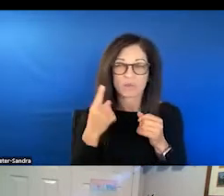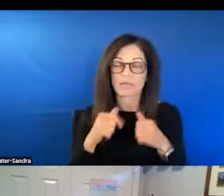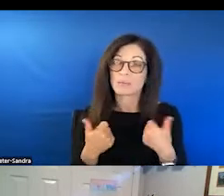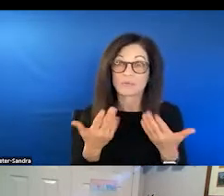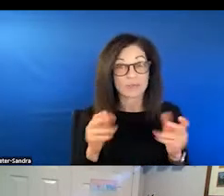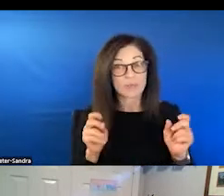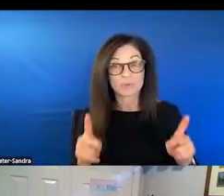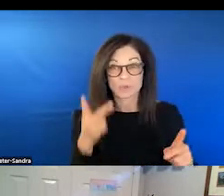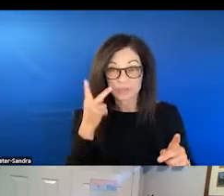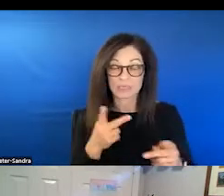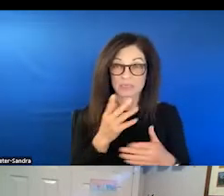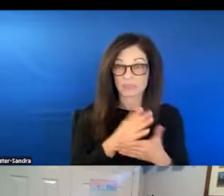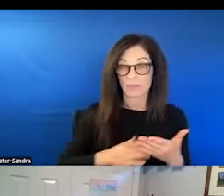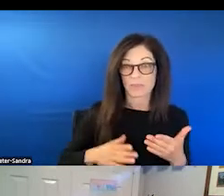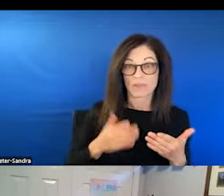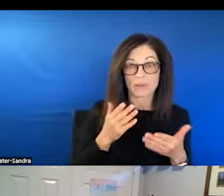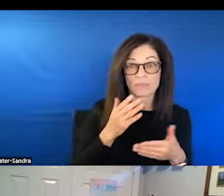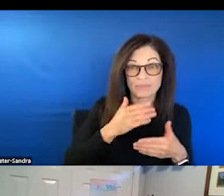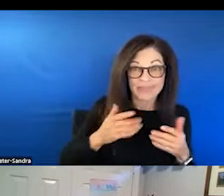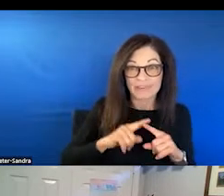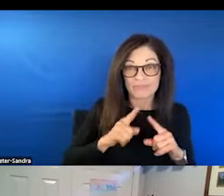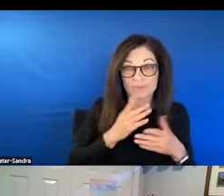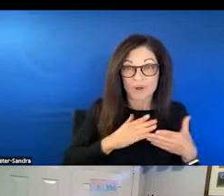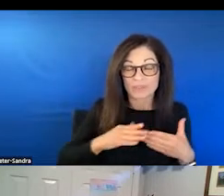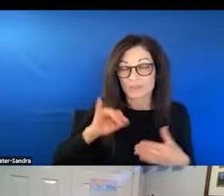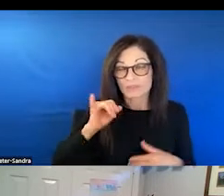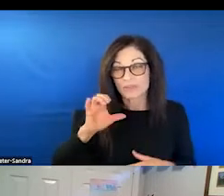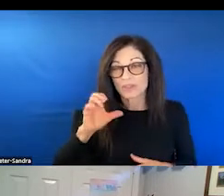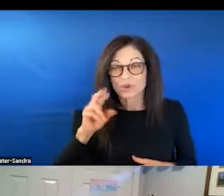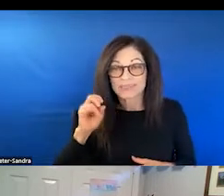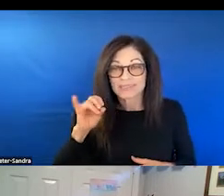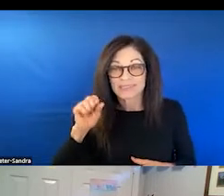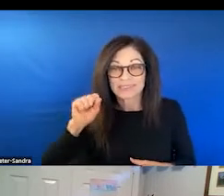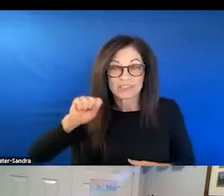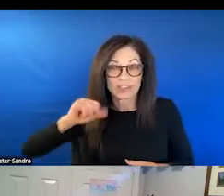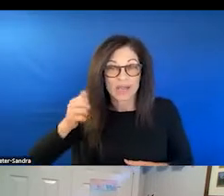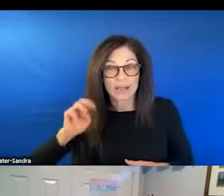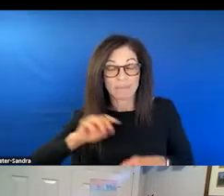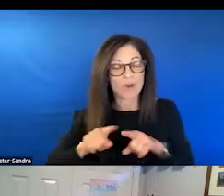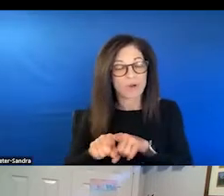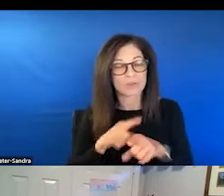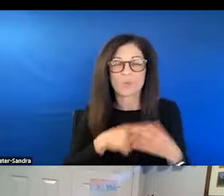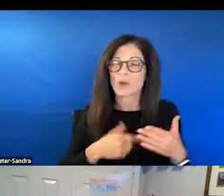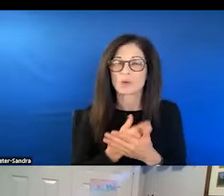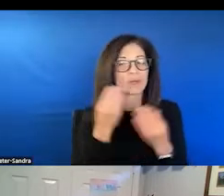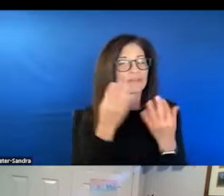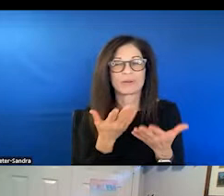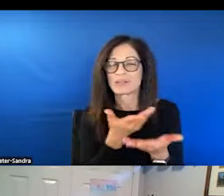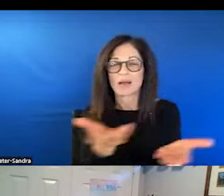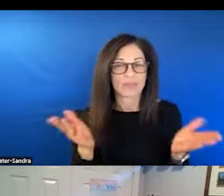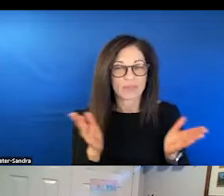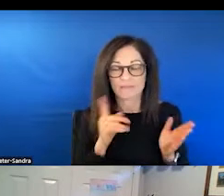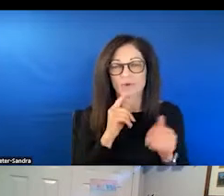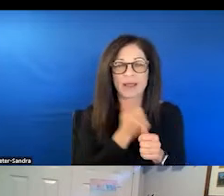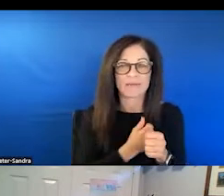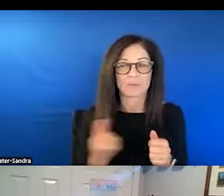see not only some of the facets of the Crisis Jam, but see what new information is available out there for each and